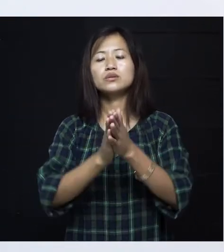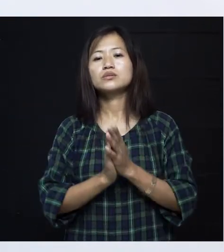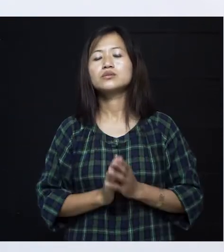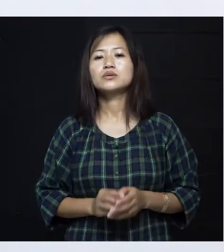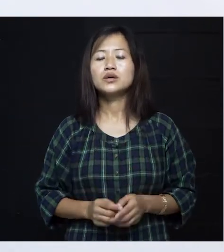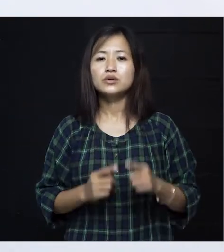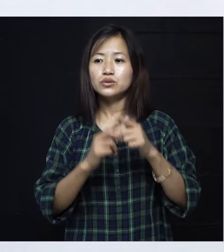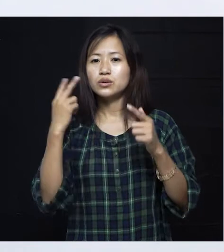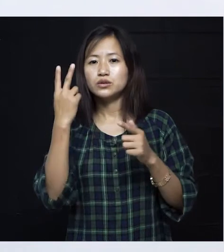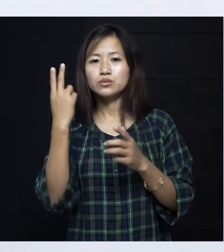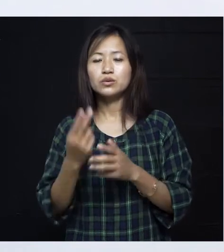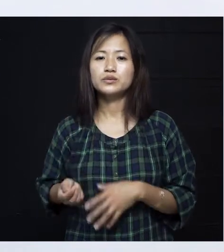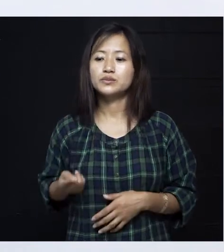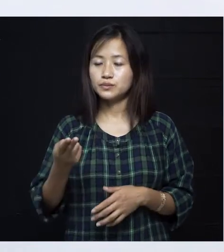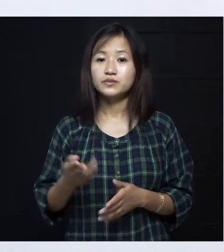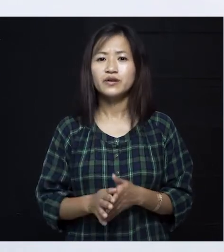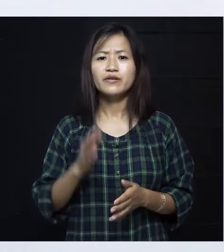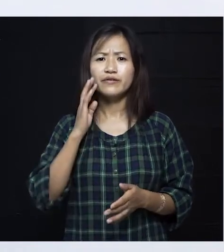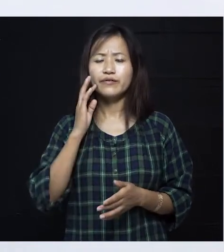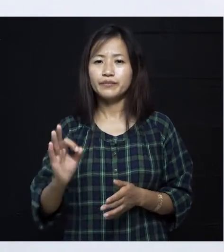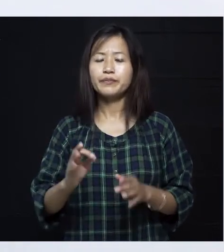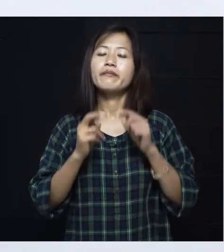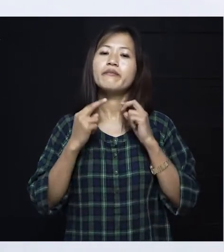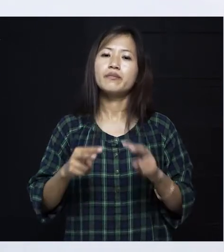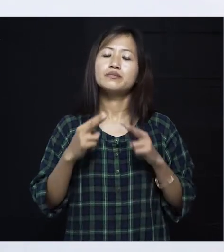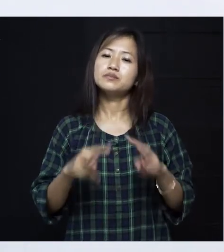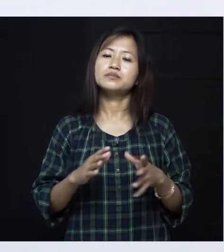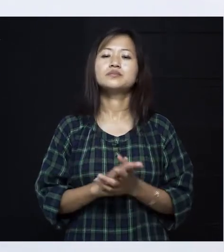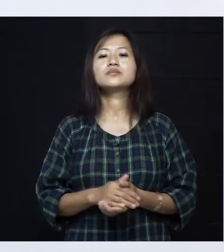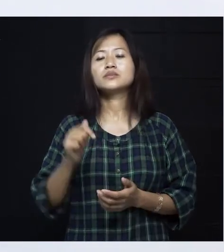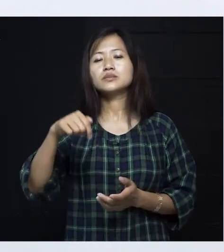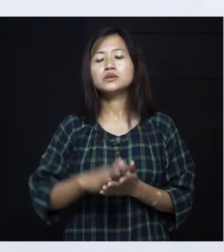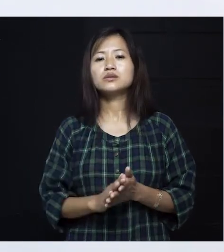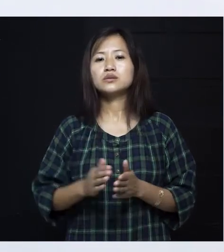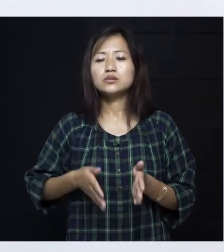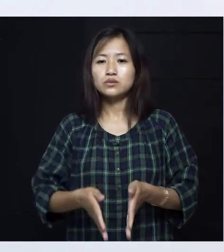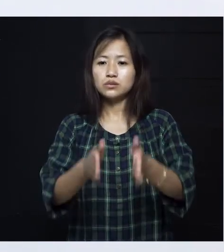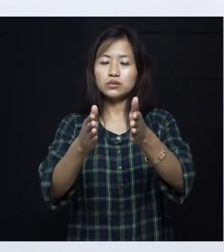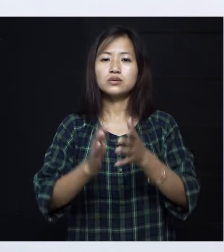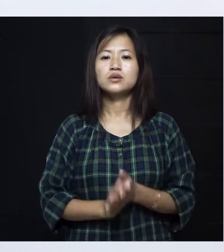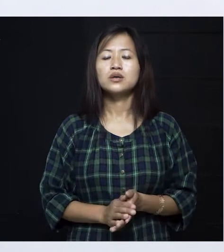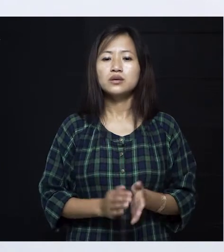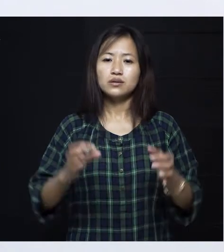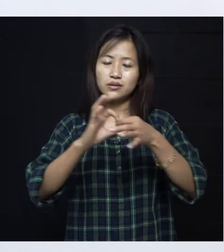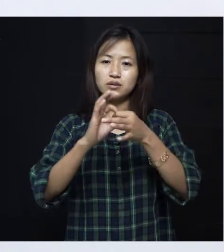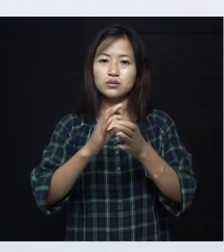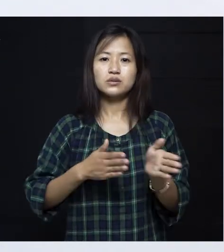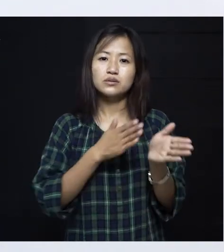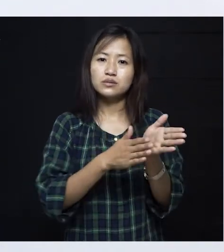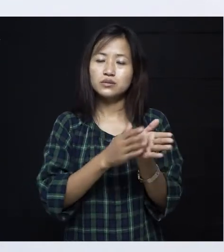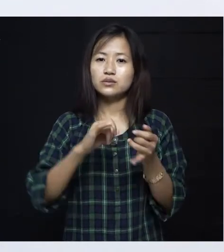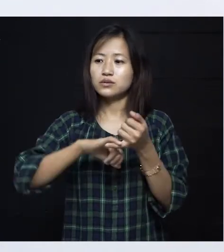transport. So road transport is very, very important, because this road, it connects the railway station, okay,